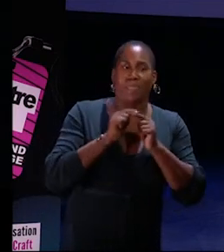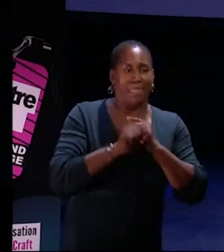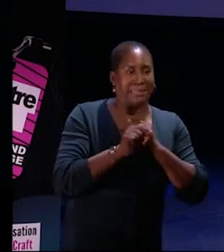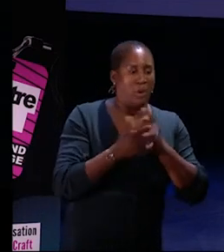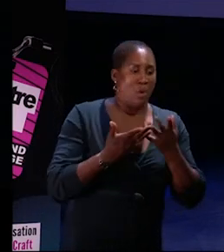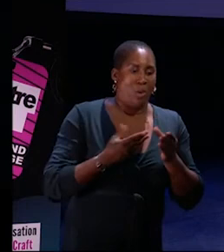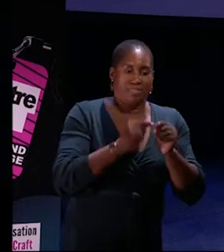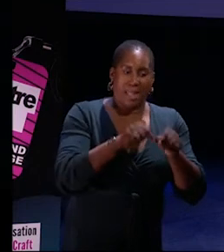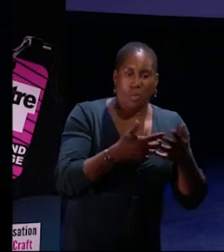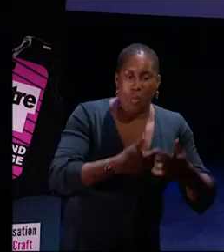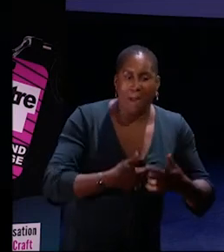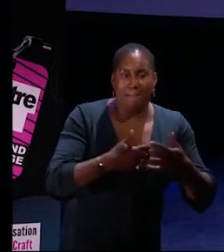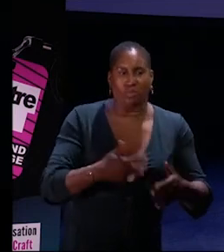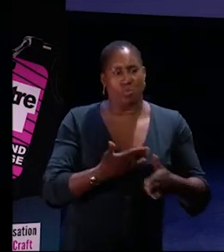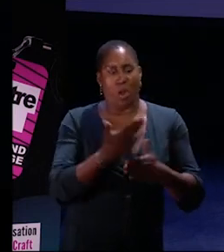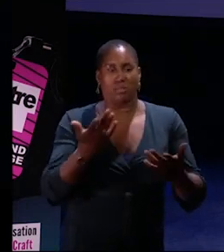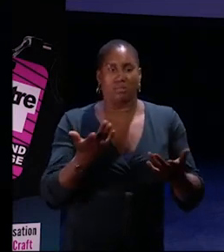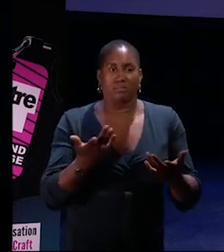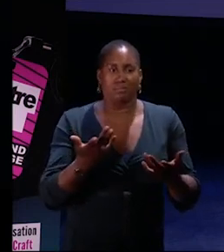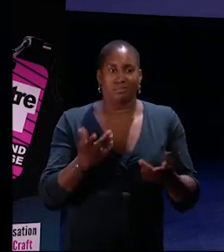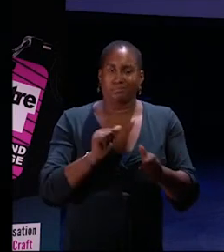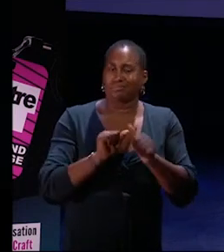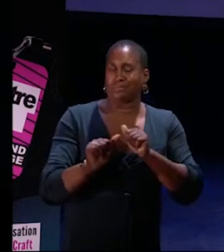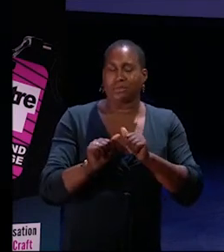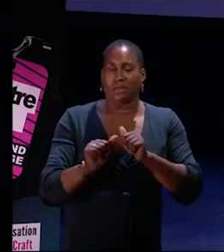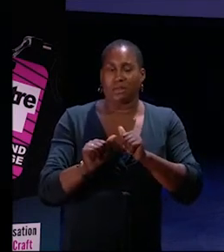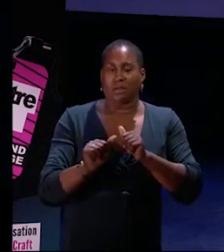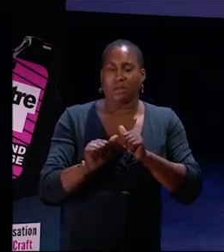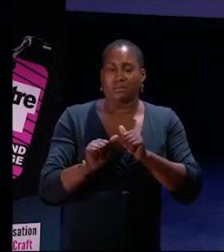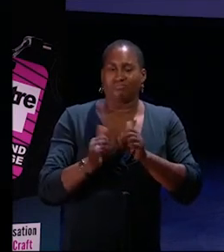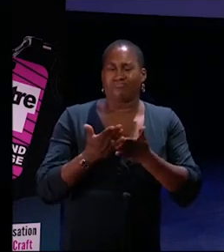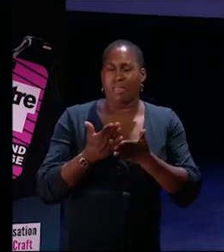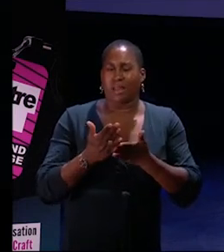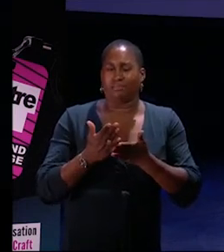well. So yes, artistic